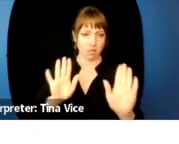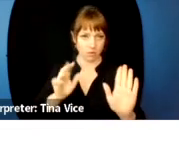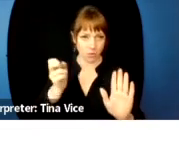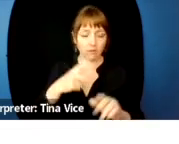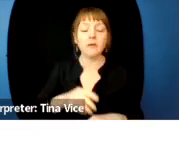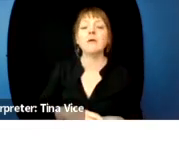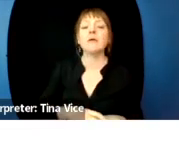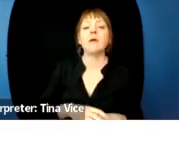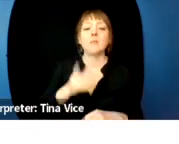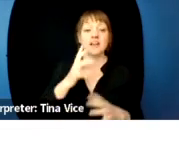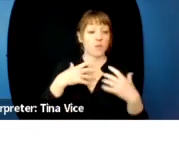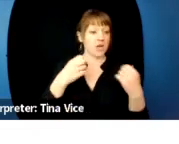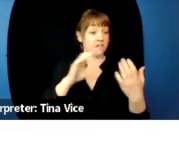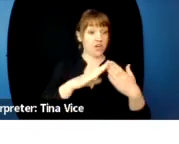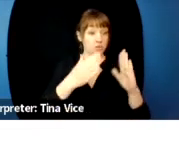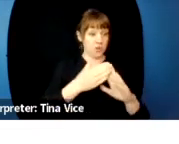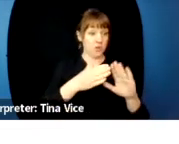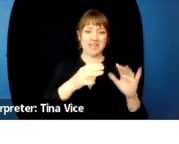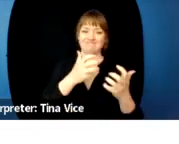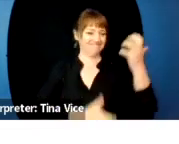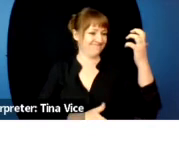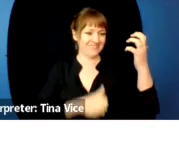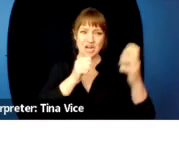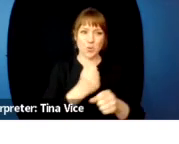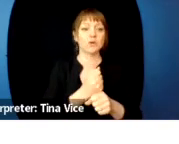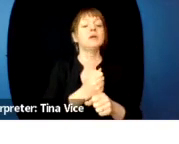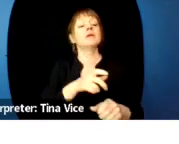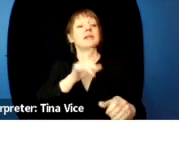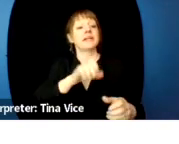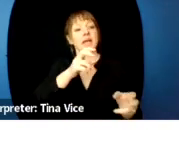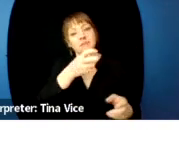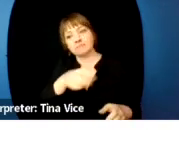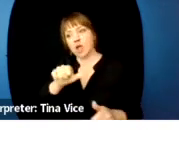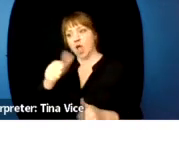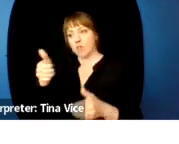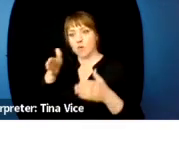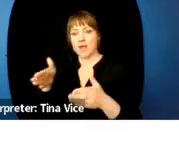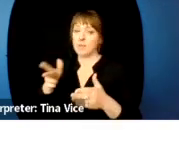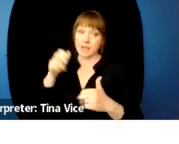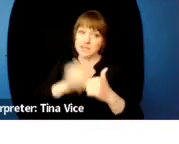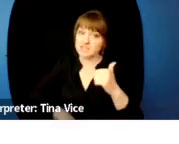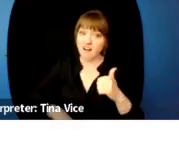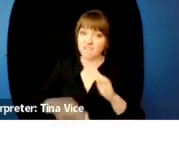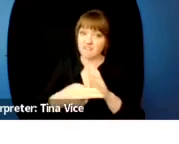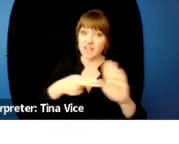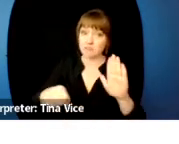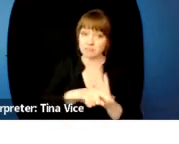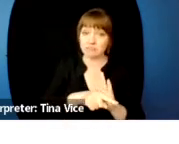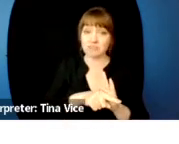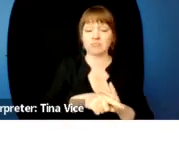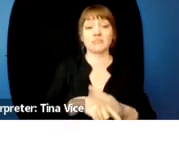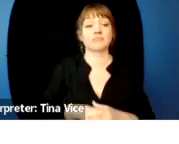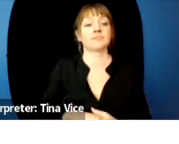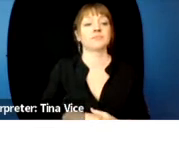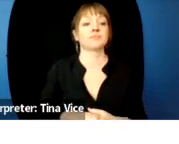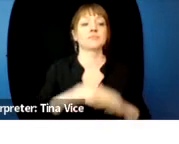with what's working for them, that can be a really stigmatizing experience. This one hurts me because it's us. We get a ton of